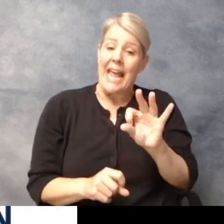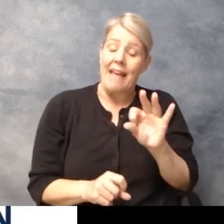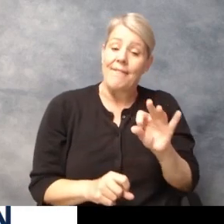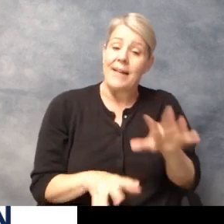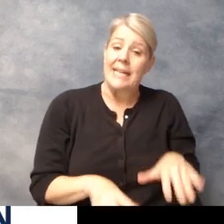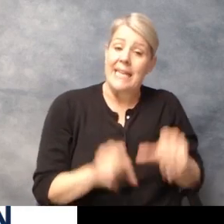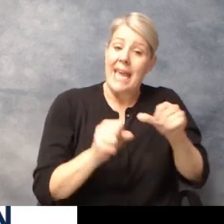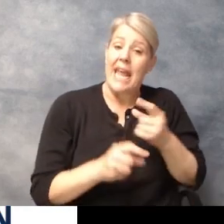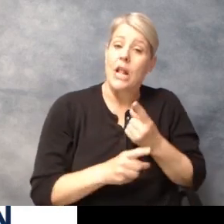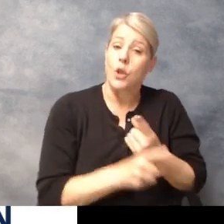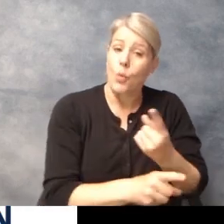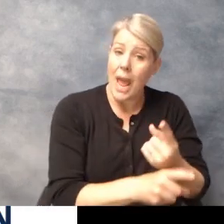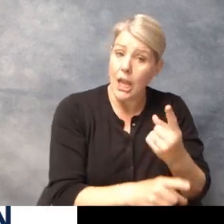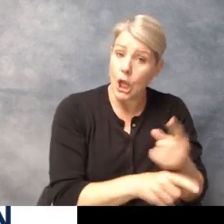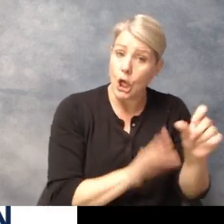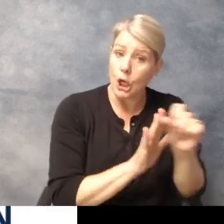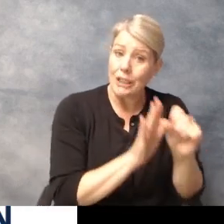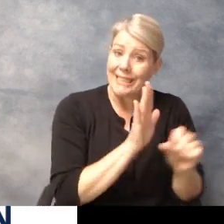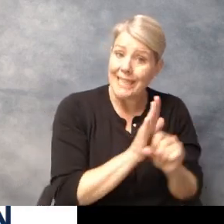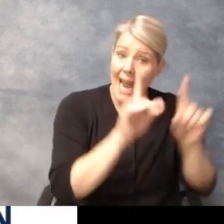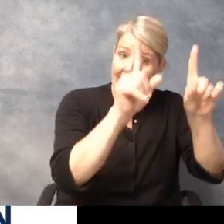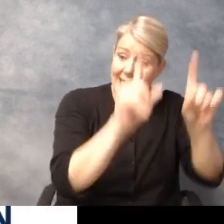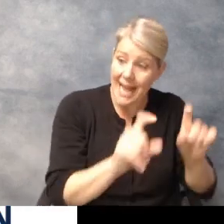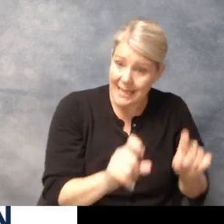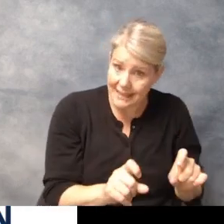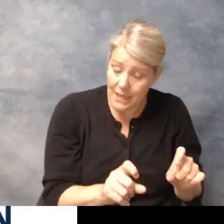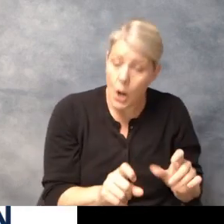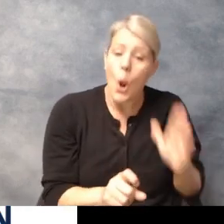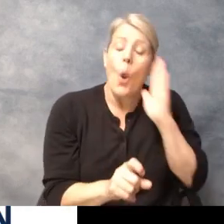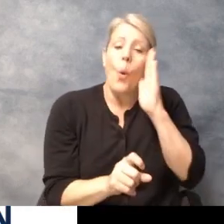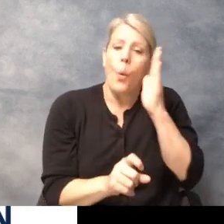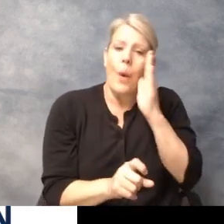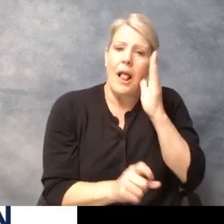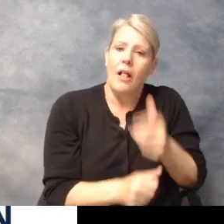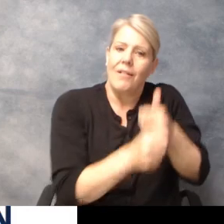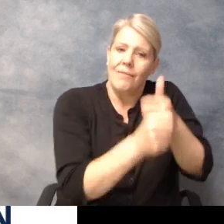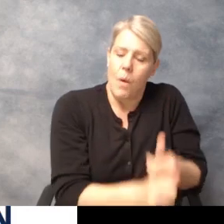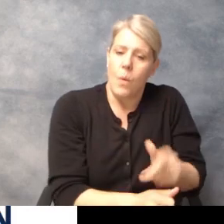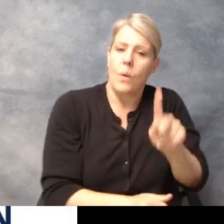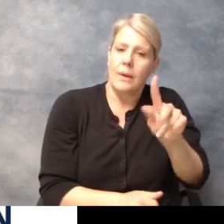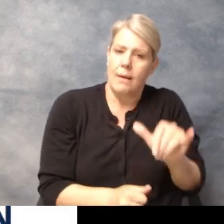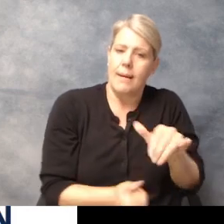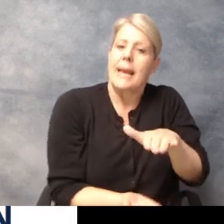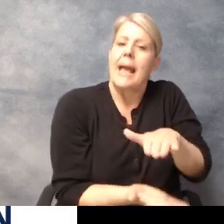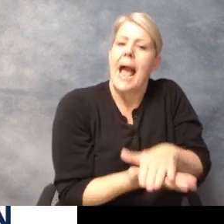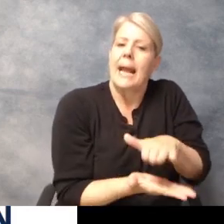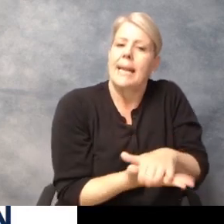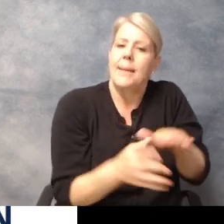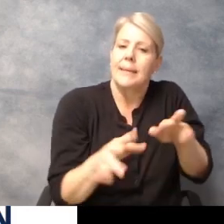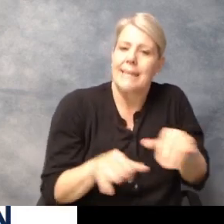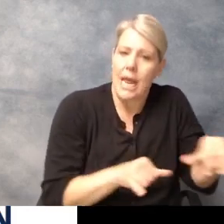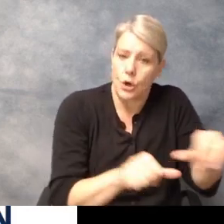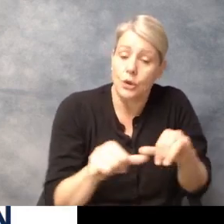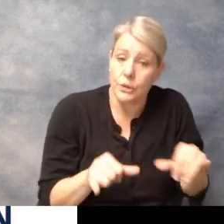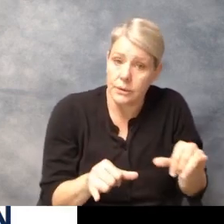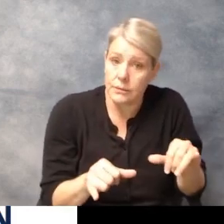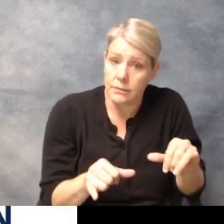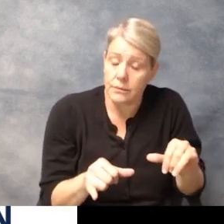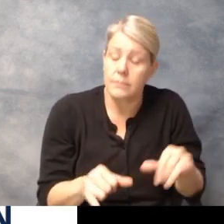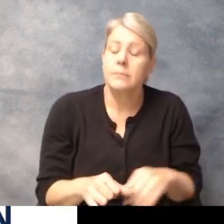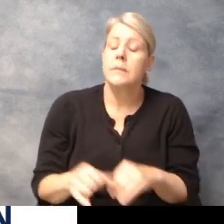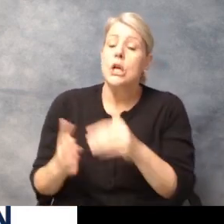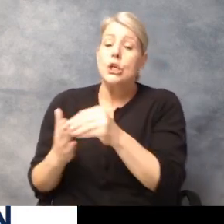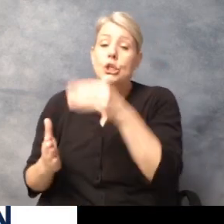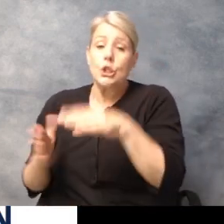Summative Assessment, the regular state assessment, are assessed on the Kentucky academic standards. Students assessed using